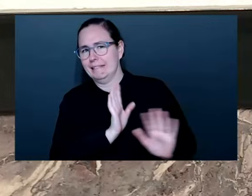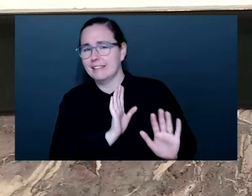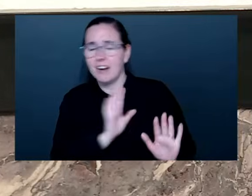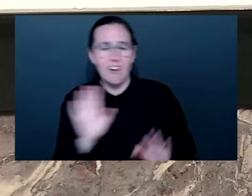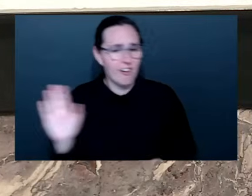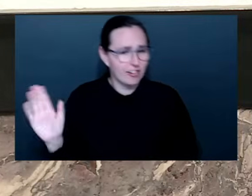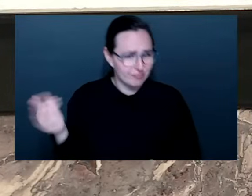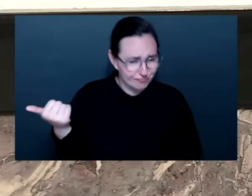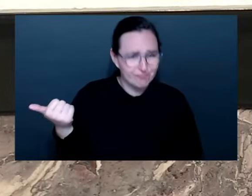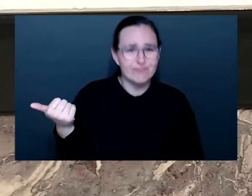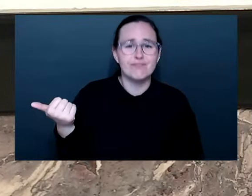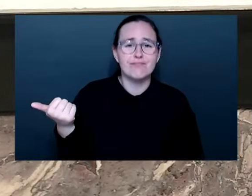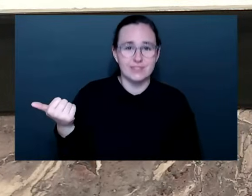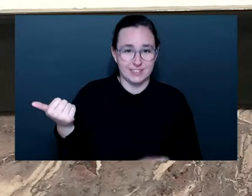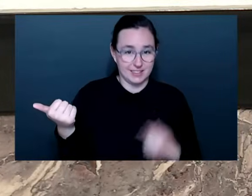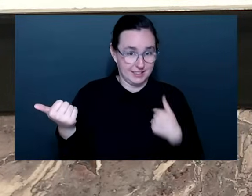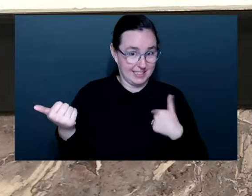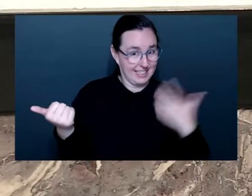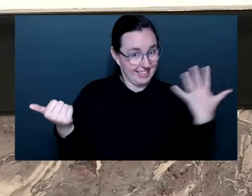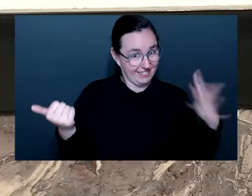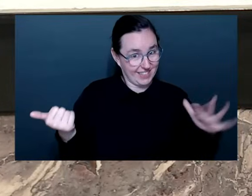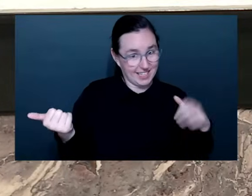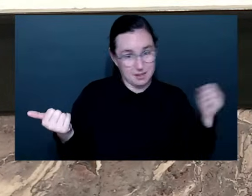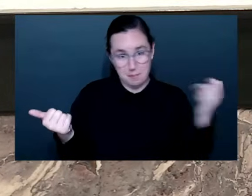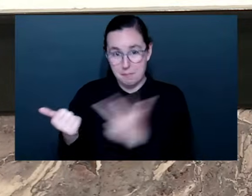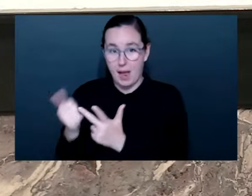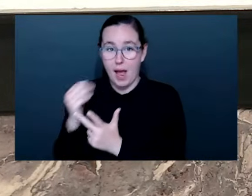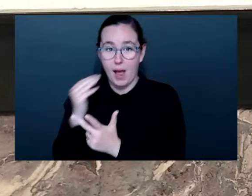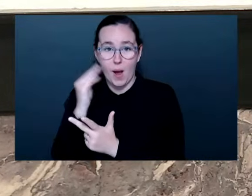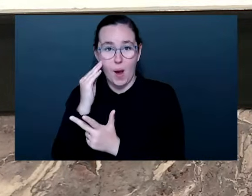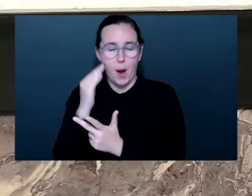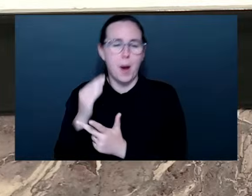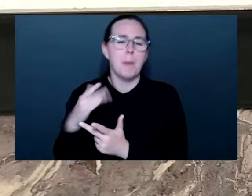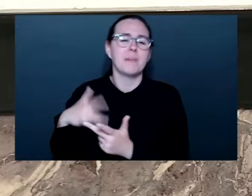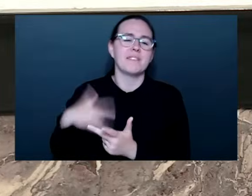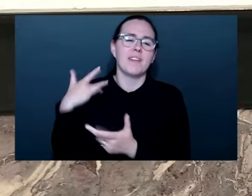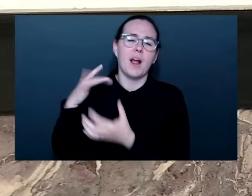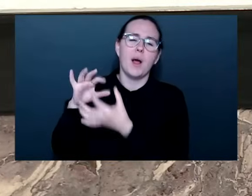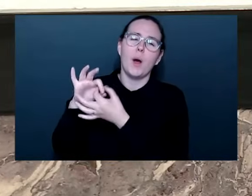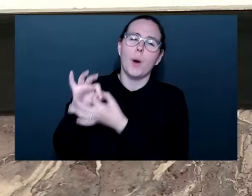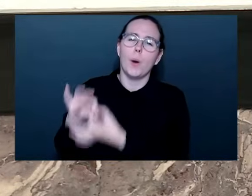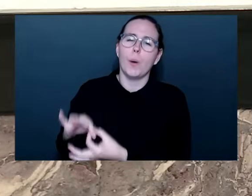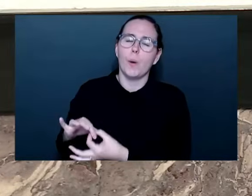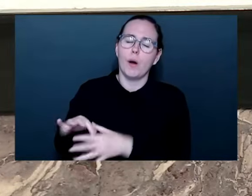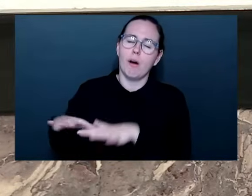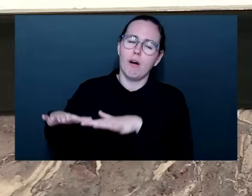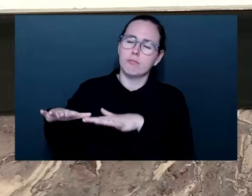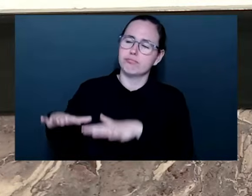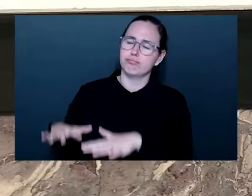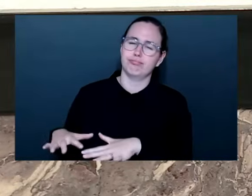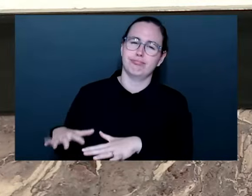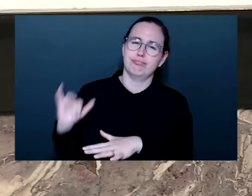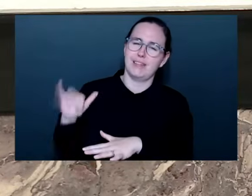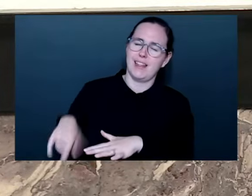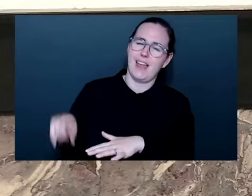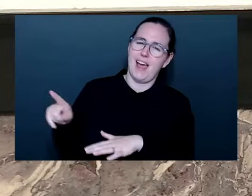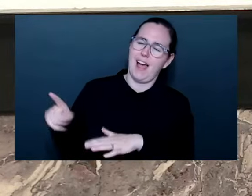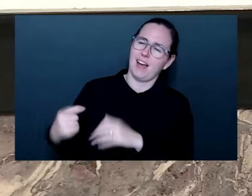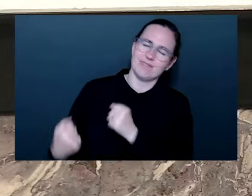me. And it's amazing the difference that that makes in your life when you can separate politics from your personal